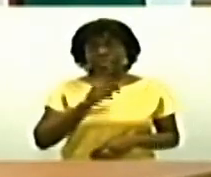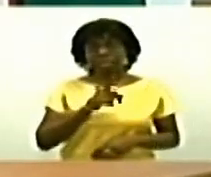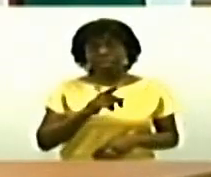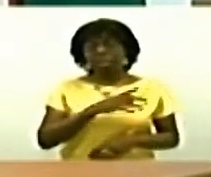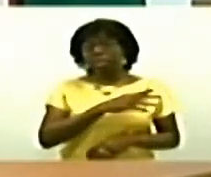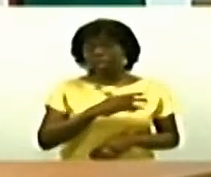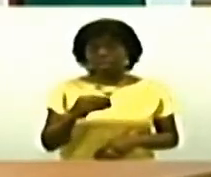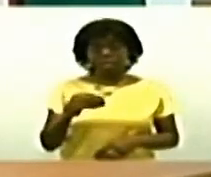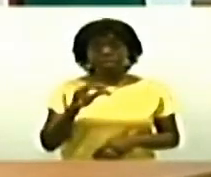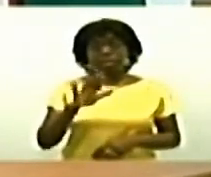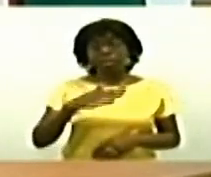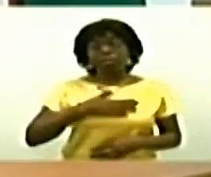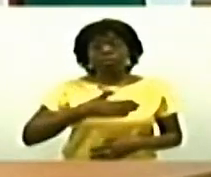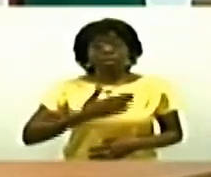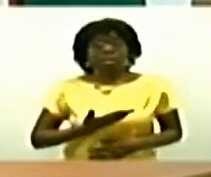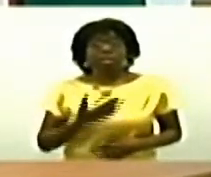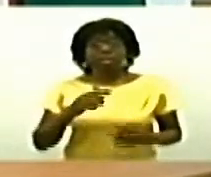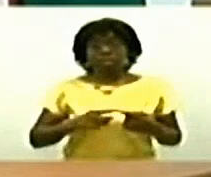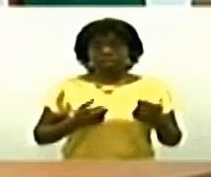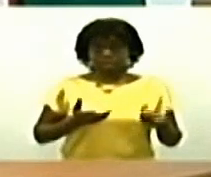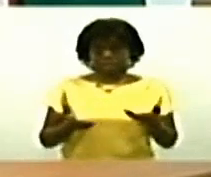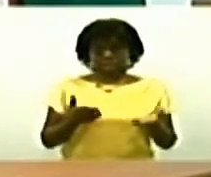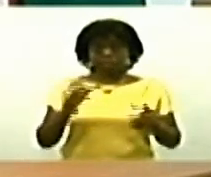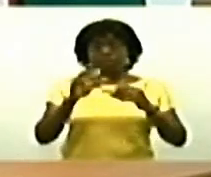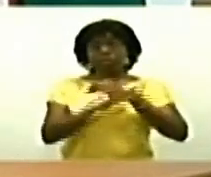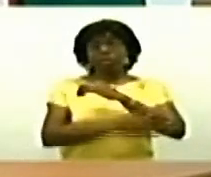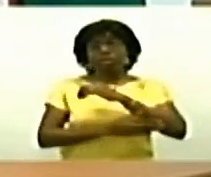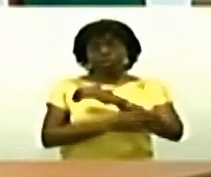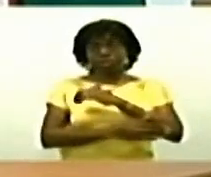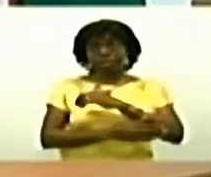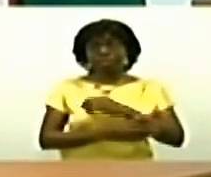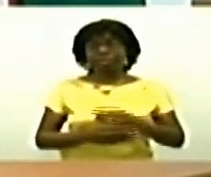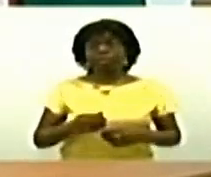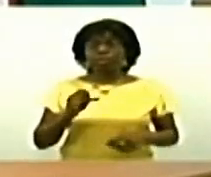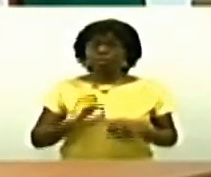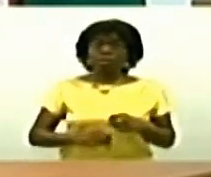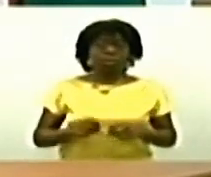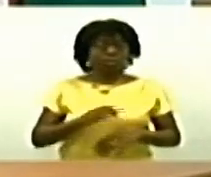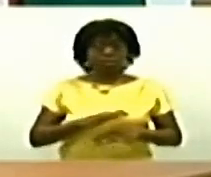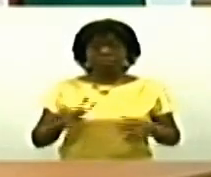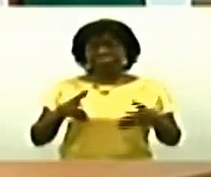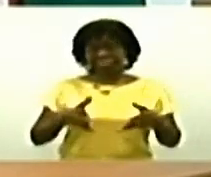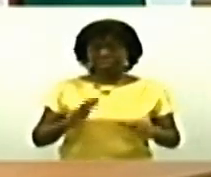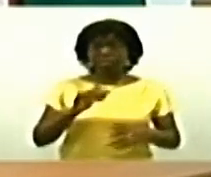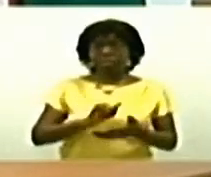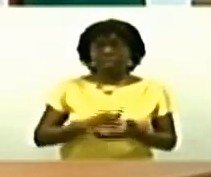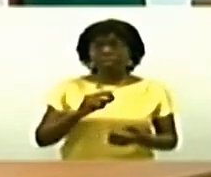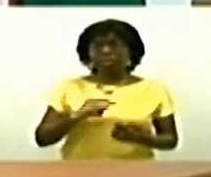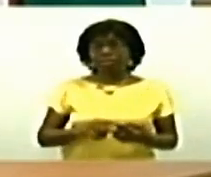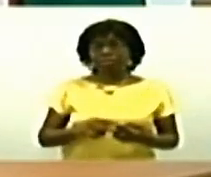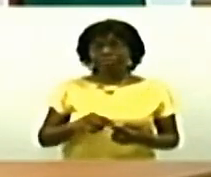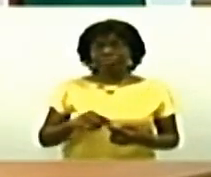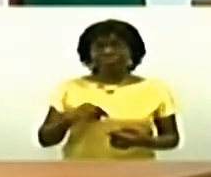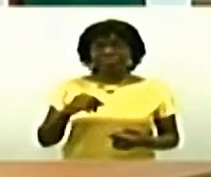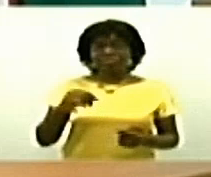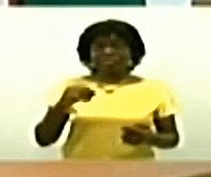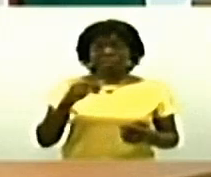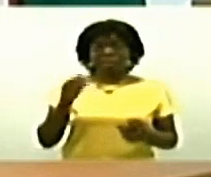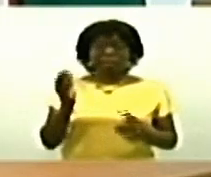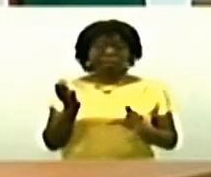and of your willingness to serve country. So don't allow that to disturb you.